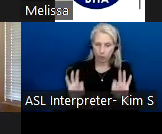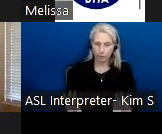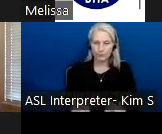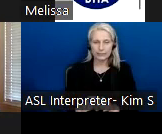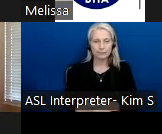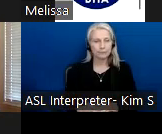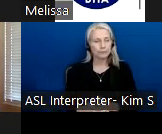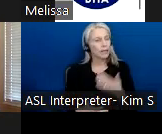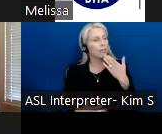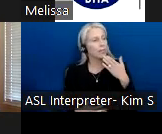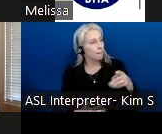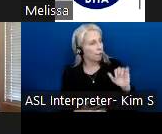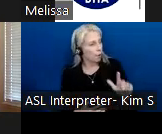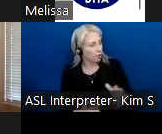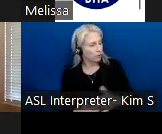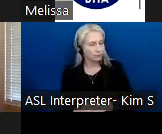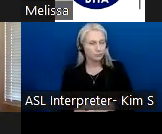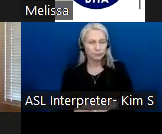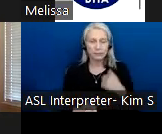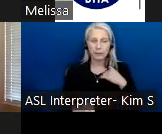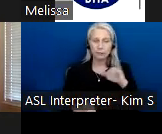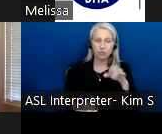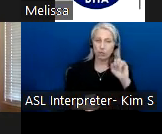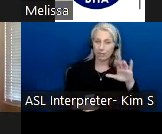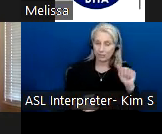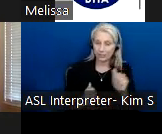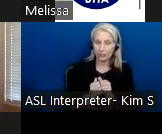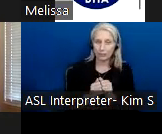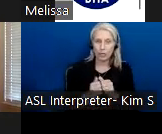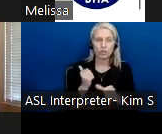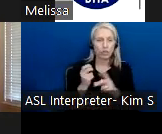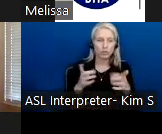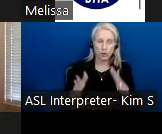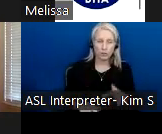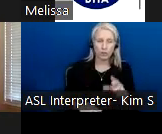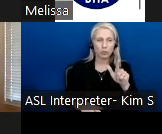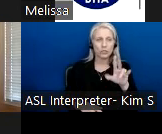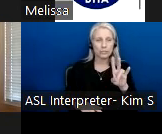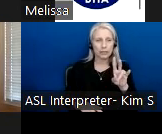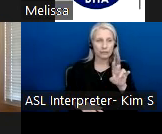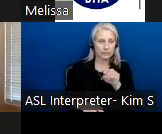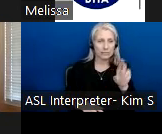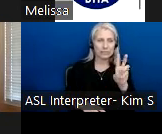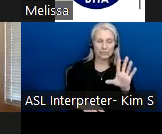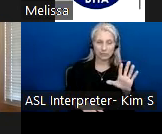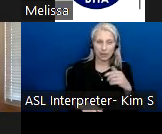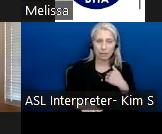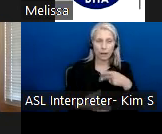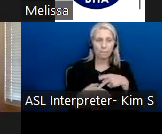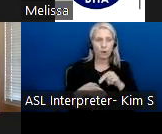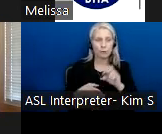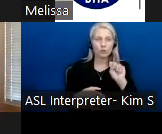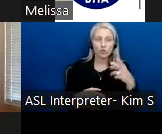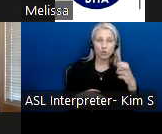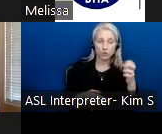Thanks, Paul. As Paul said, I'm Jessica Bell, Associate Director for the 2765 unit. Pronouns are she and